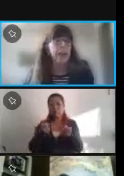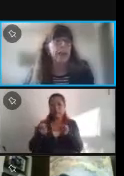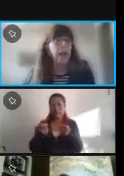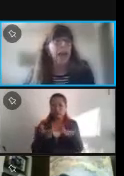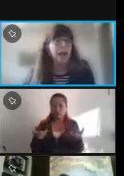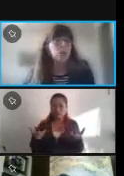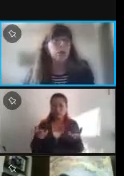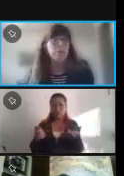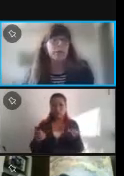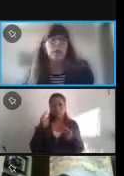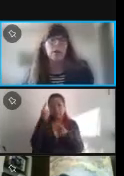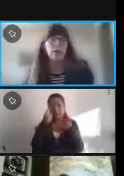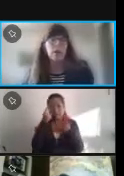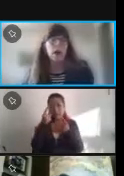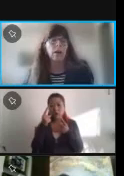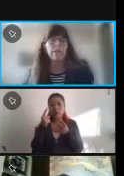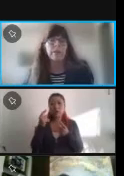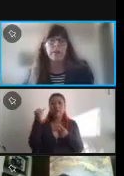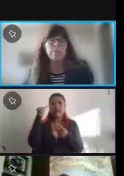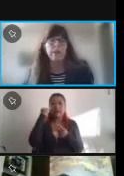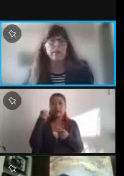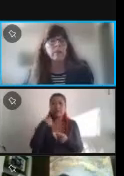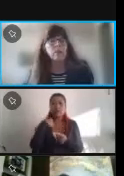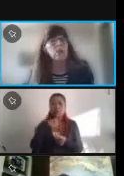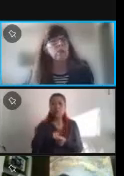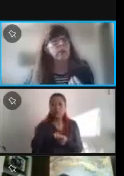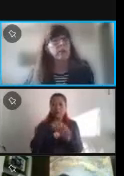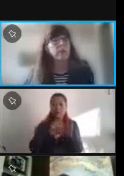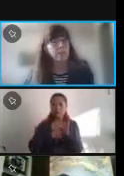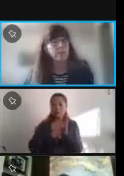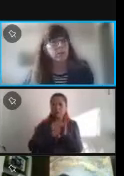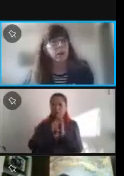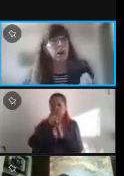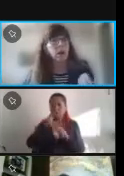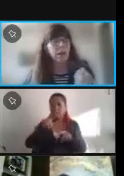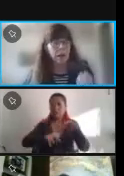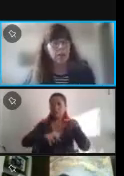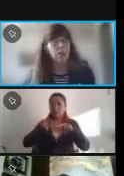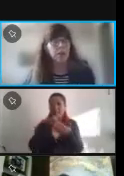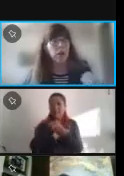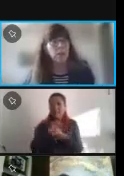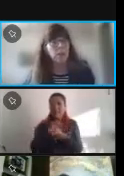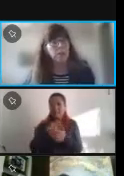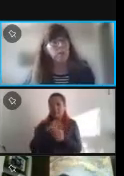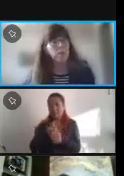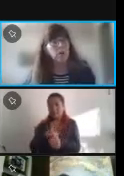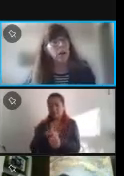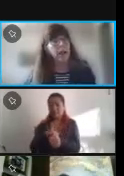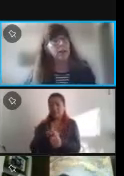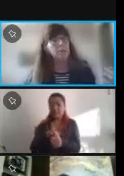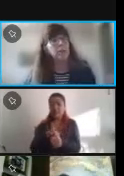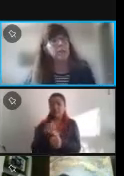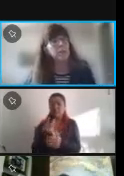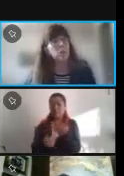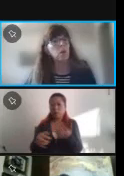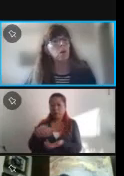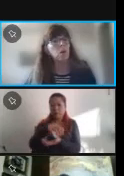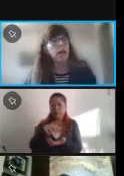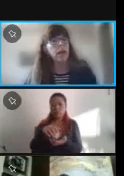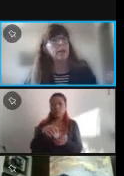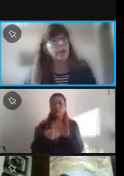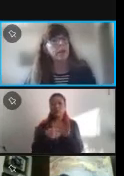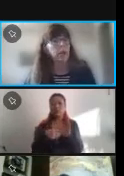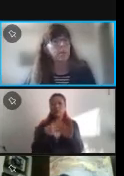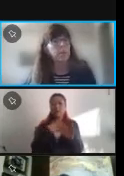be made as we build our evidence base. So for example, as chair, I'm on the board. I had a previous